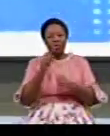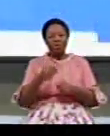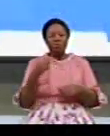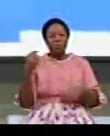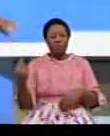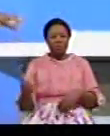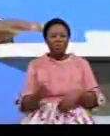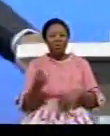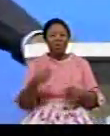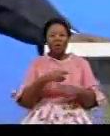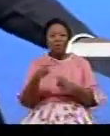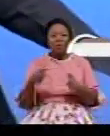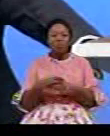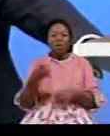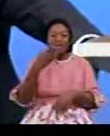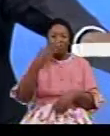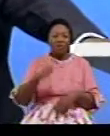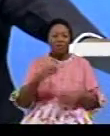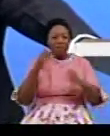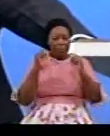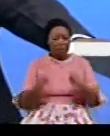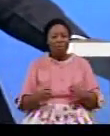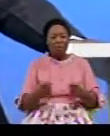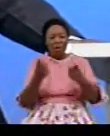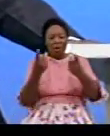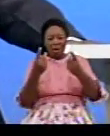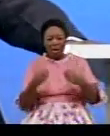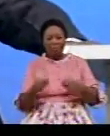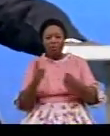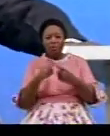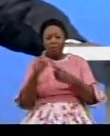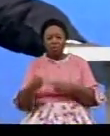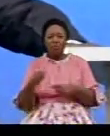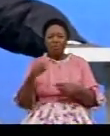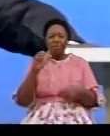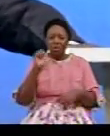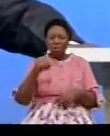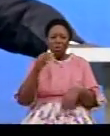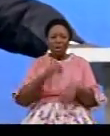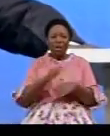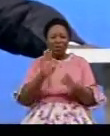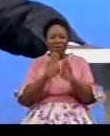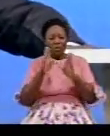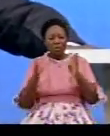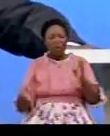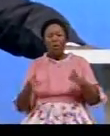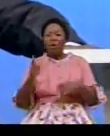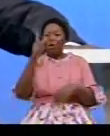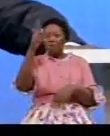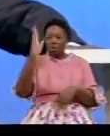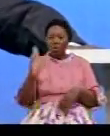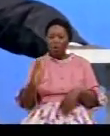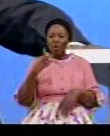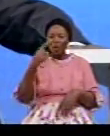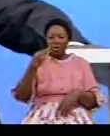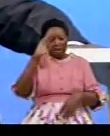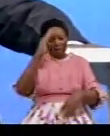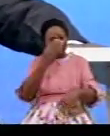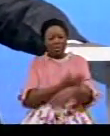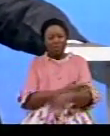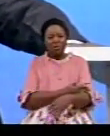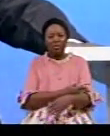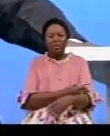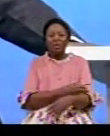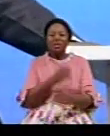grace that comes from heaven. What word is that? The word of salvation that comes from